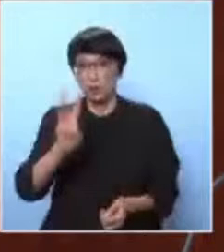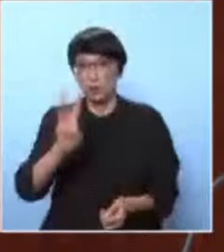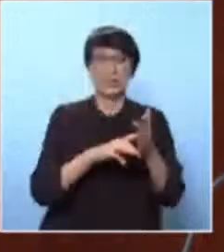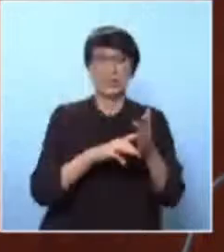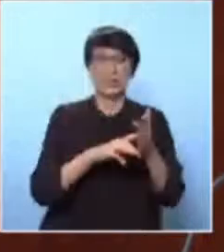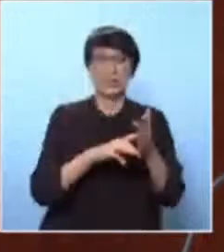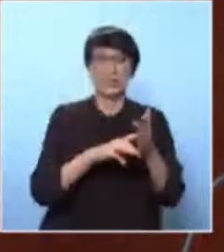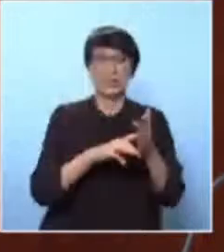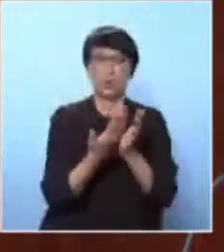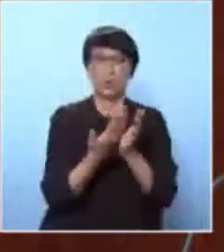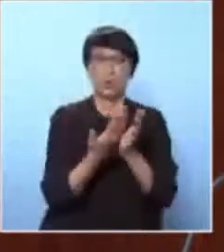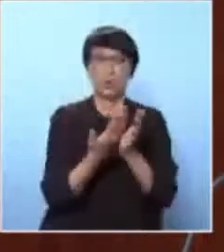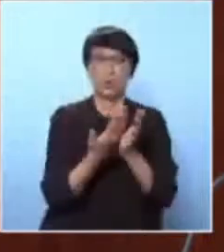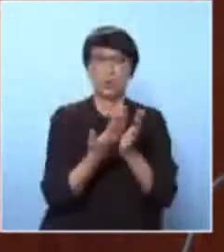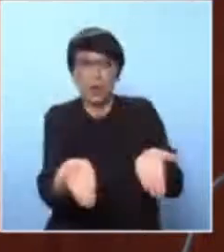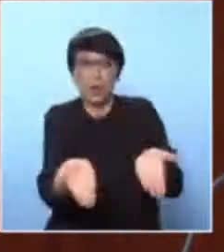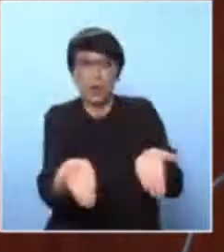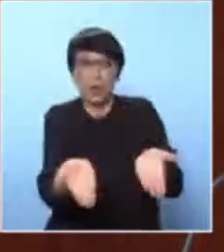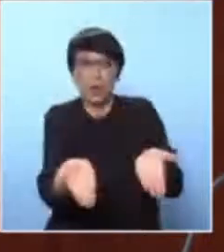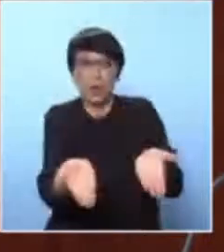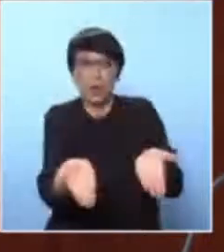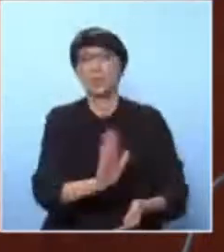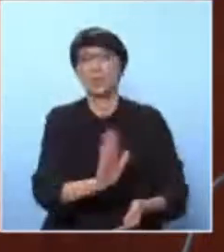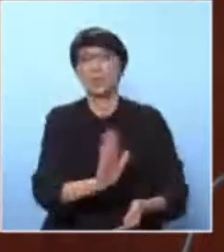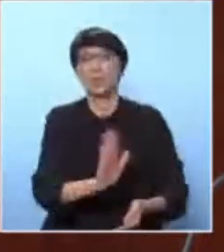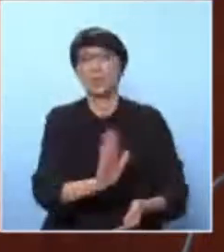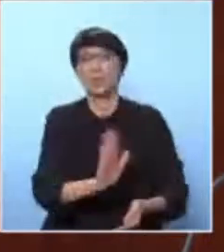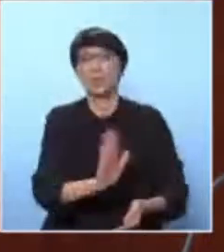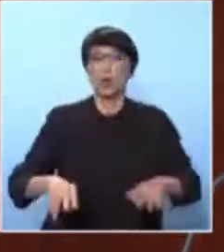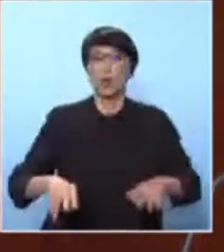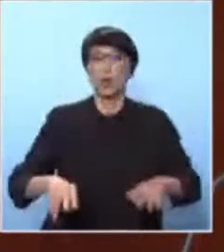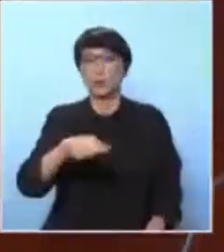faster and more convenient.